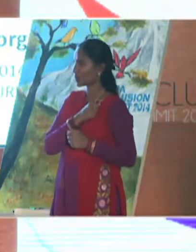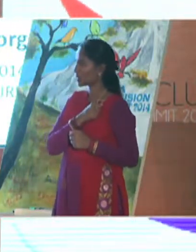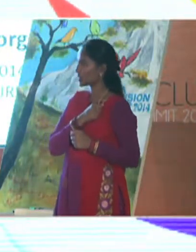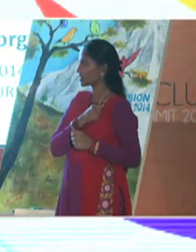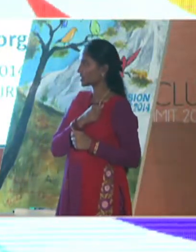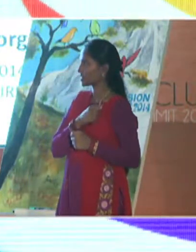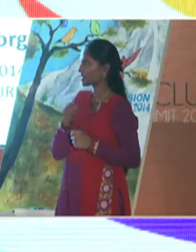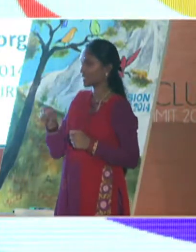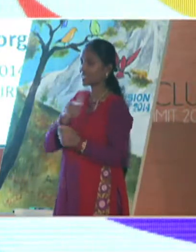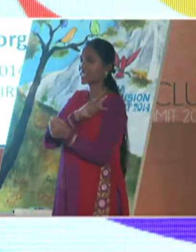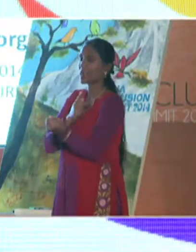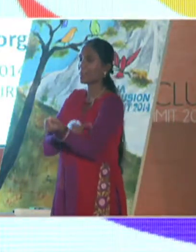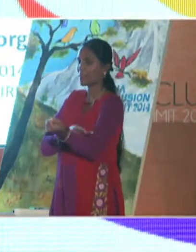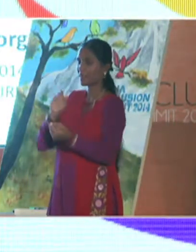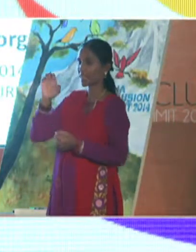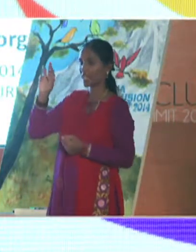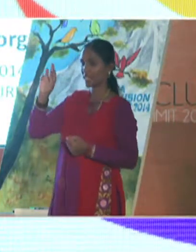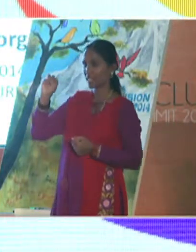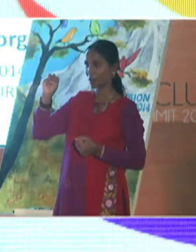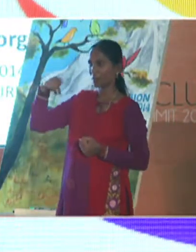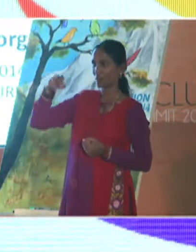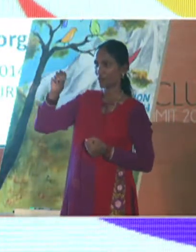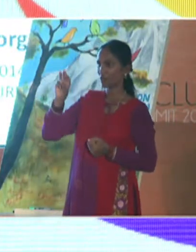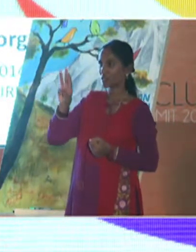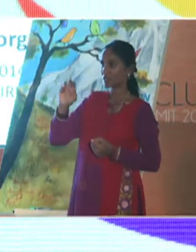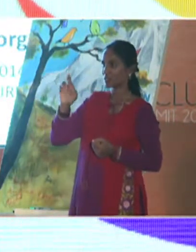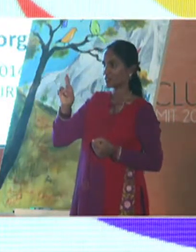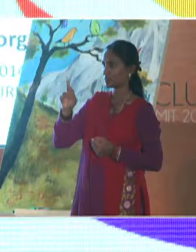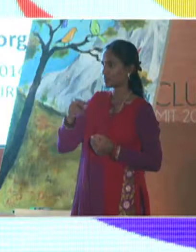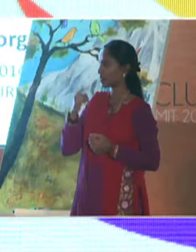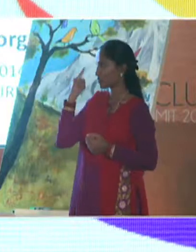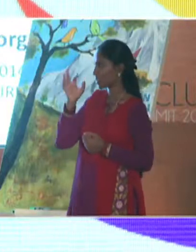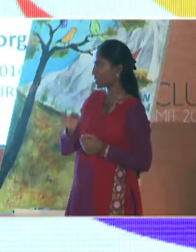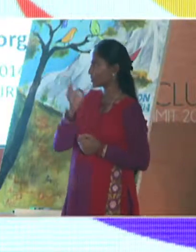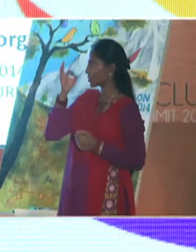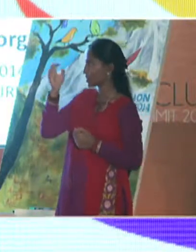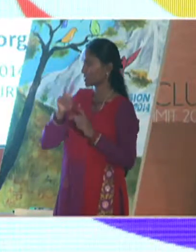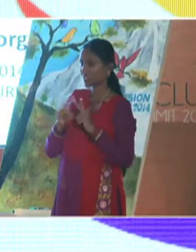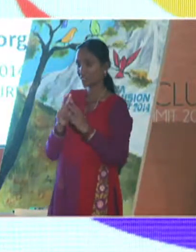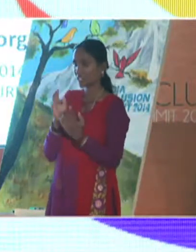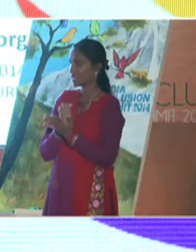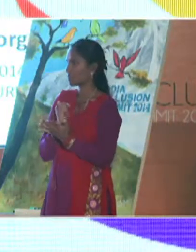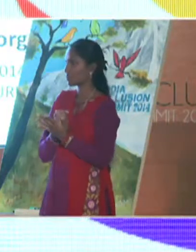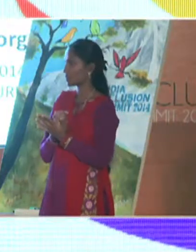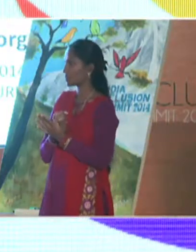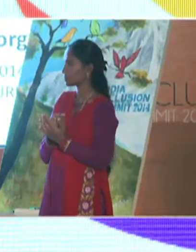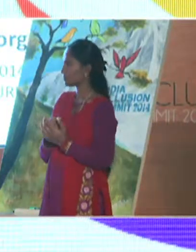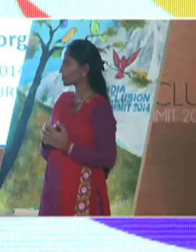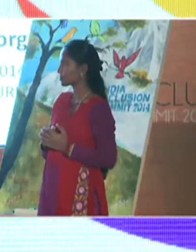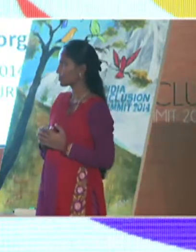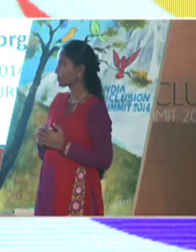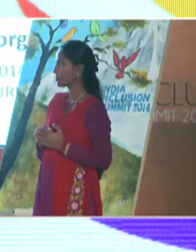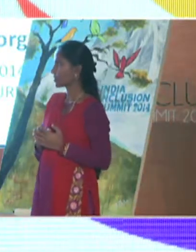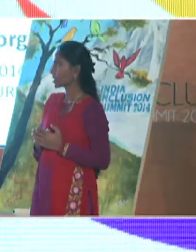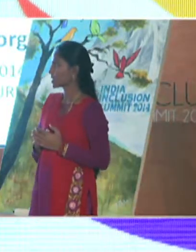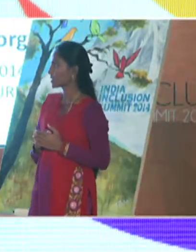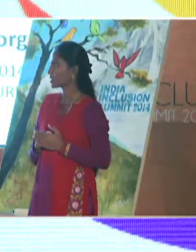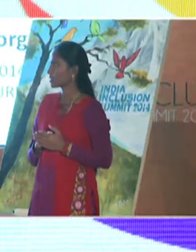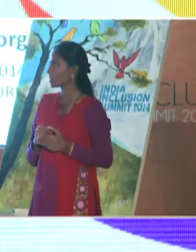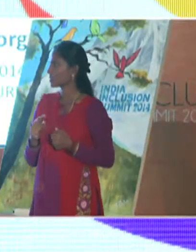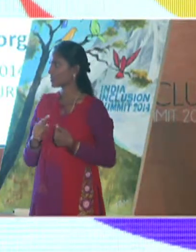that's empowerment. They learn to make decisions for their future. And that's very, very important. So we had a dream and we set up